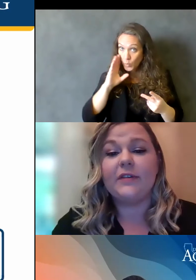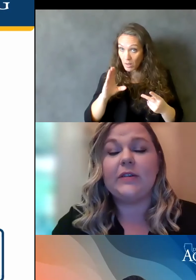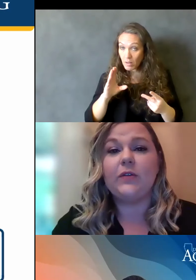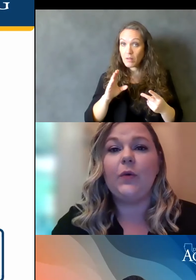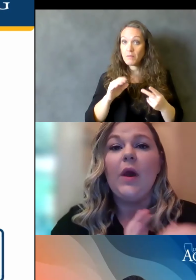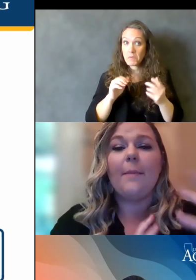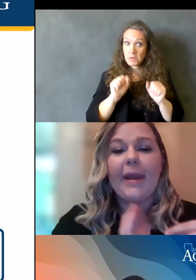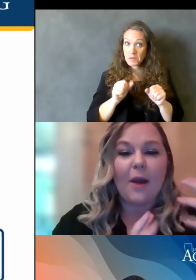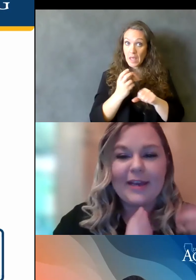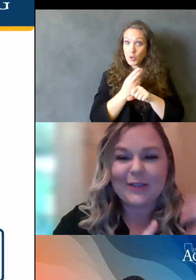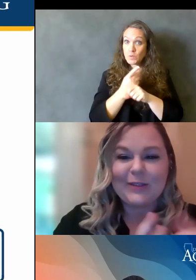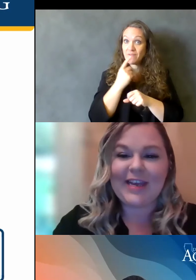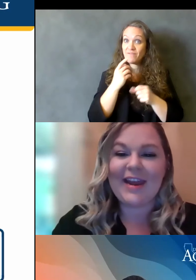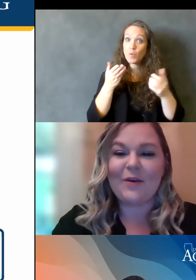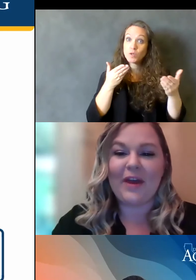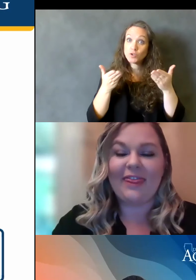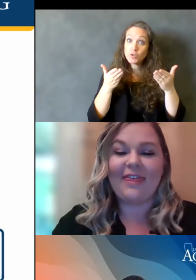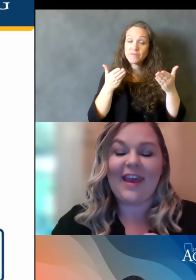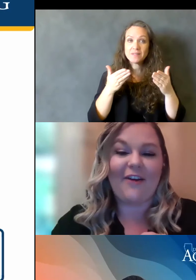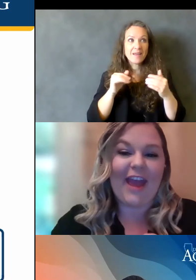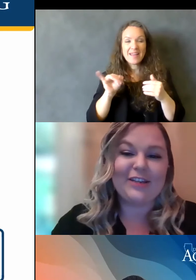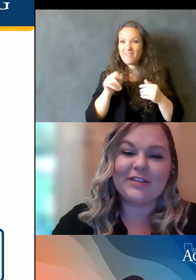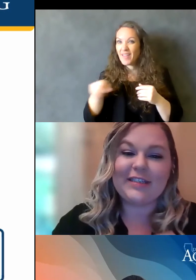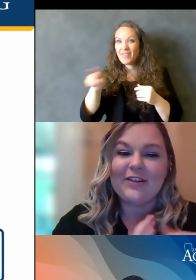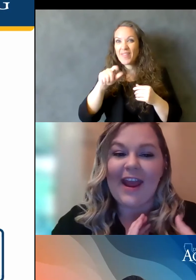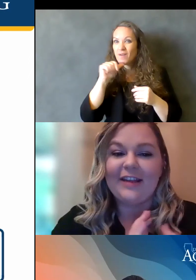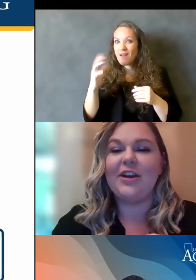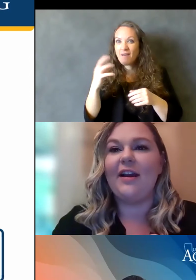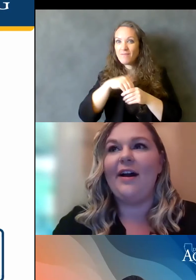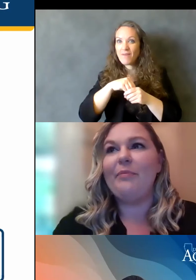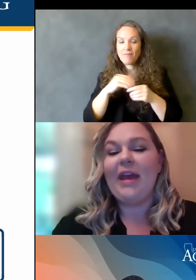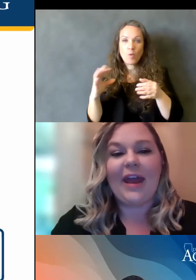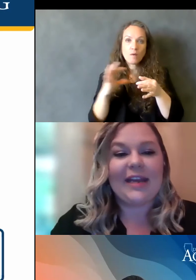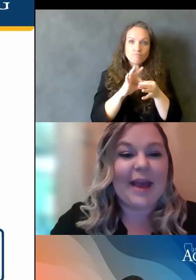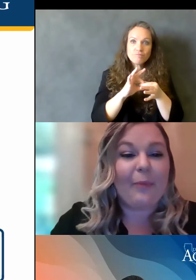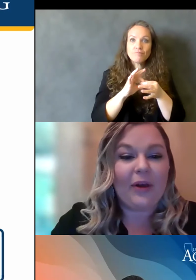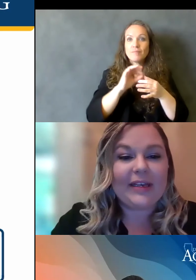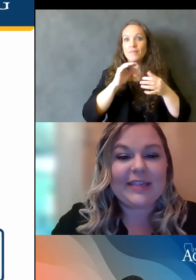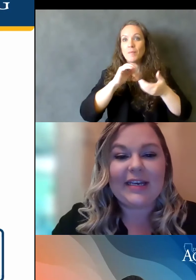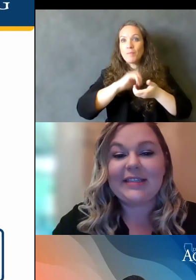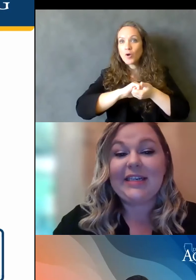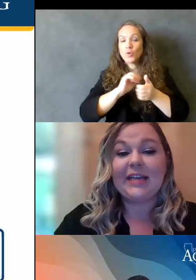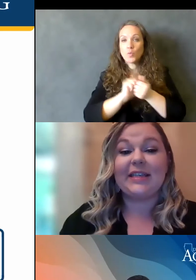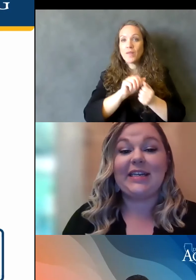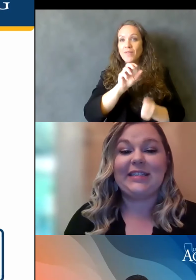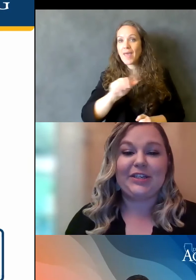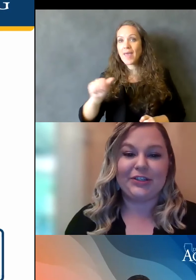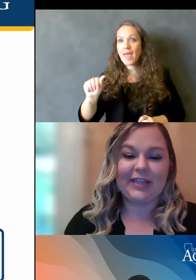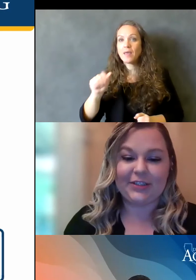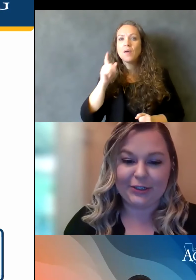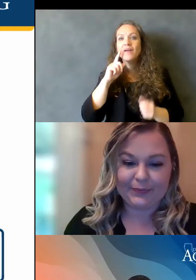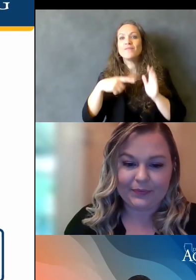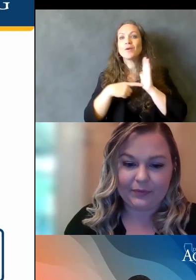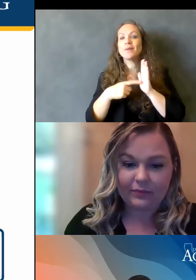management services who may not be associated with the area agencies on aging? An example is a city